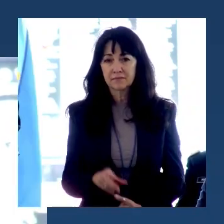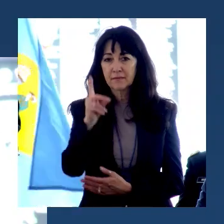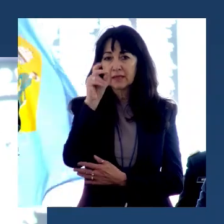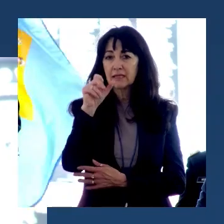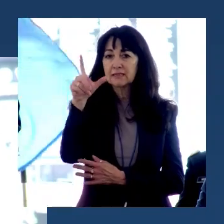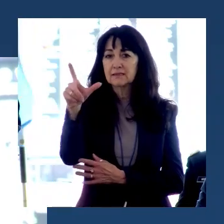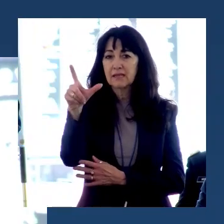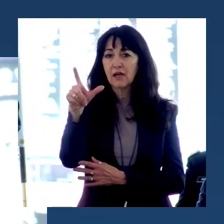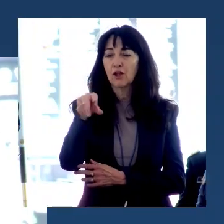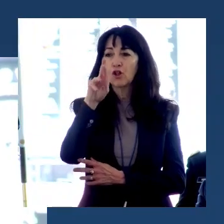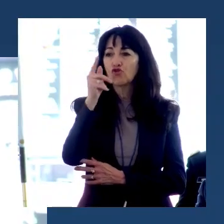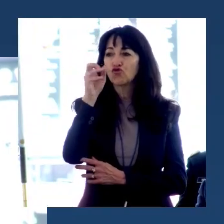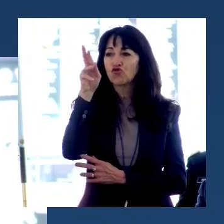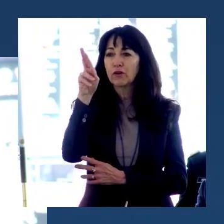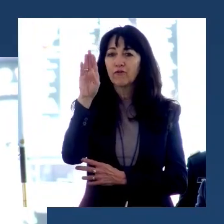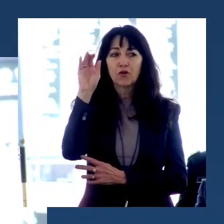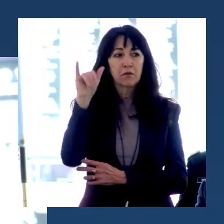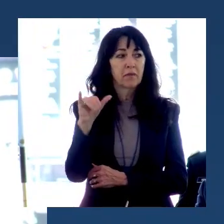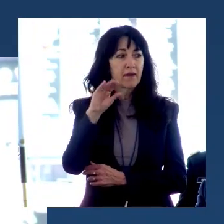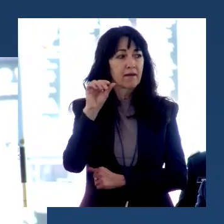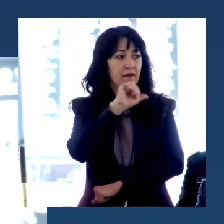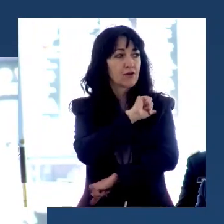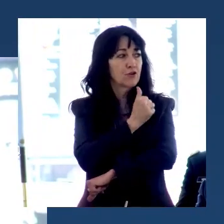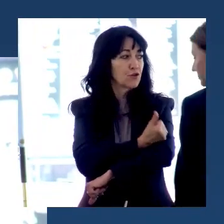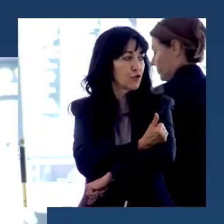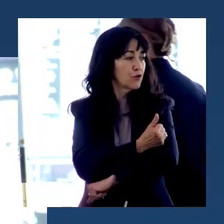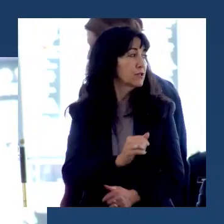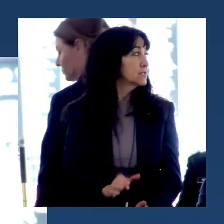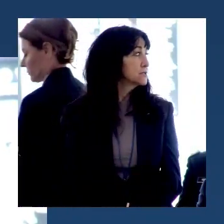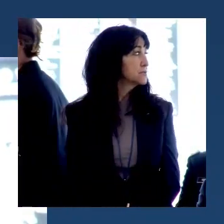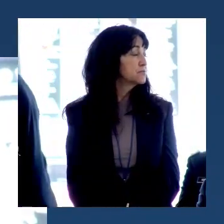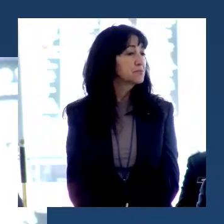Delaware River Bay and Authority,